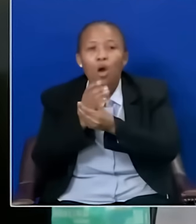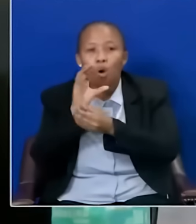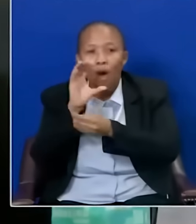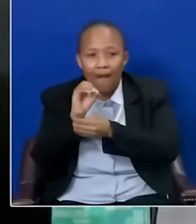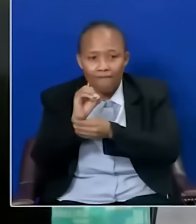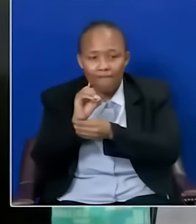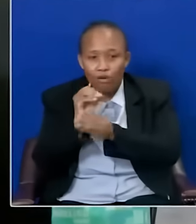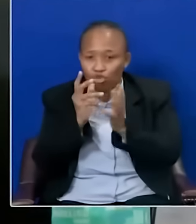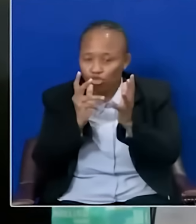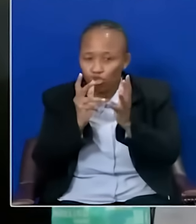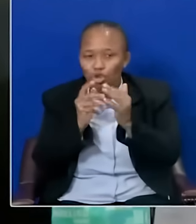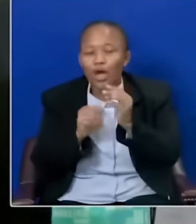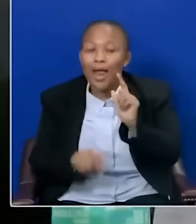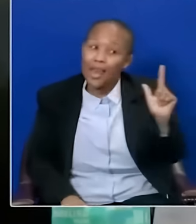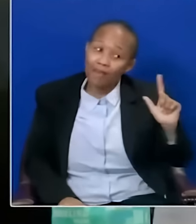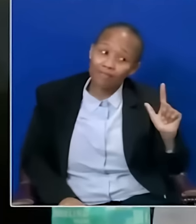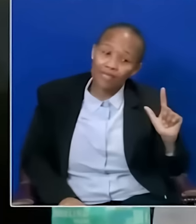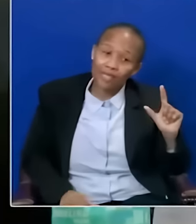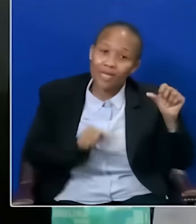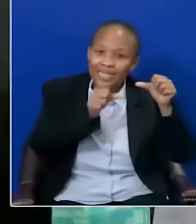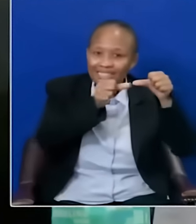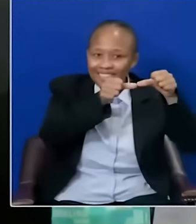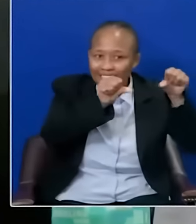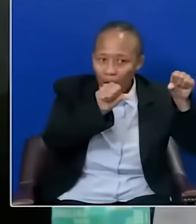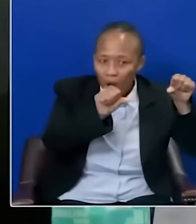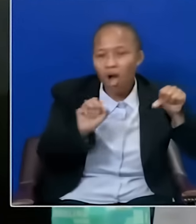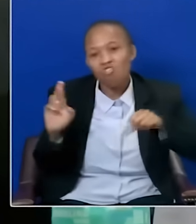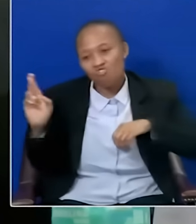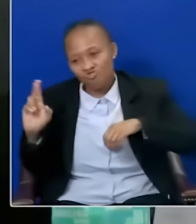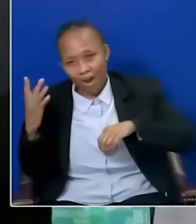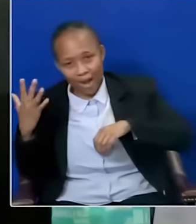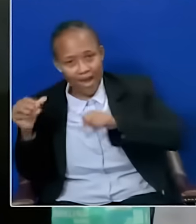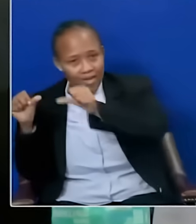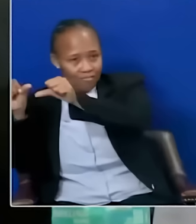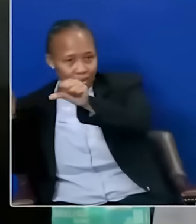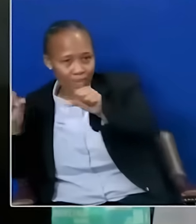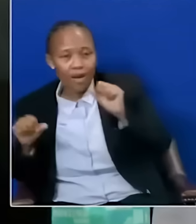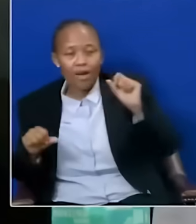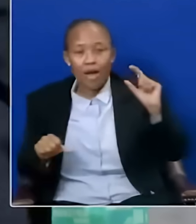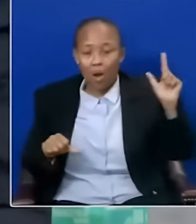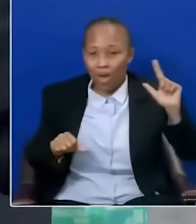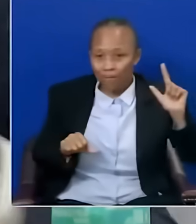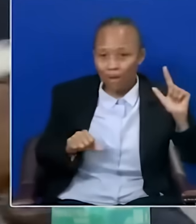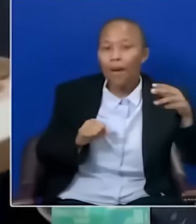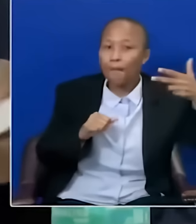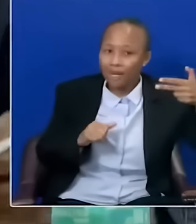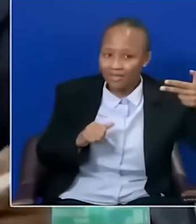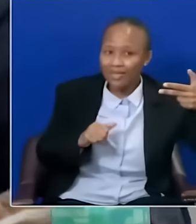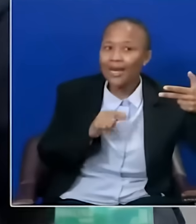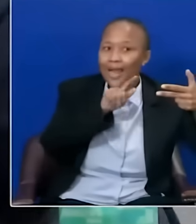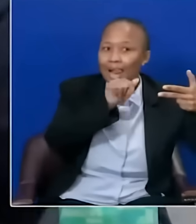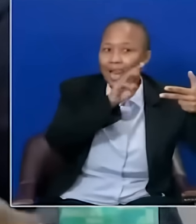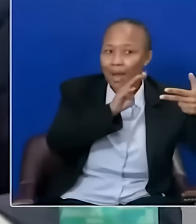left and one sticker on your right. The sticker on this side will be the ballistics with the lab number, and the one on the right will be